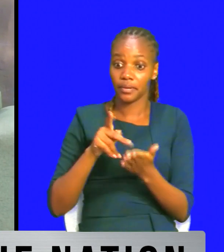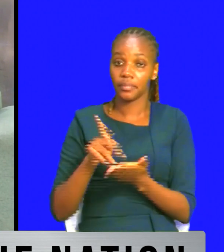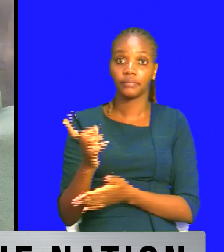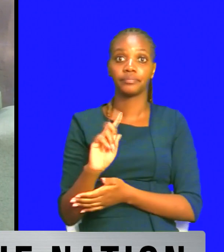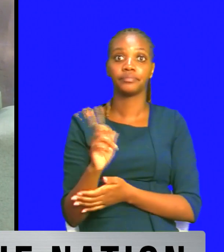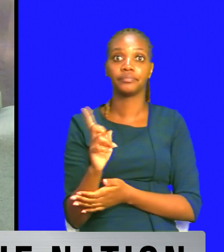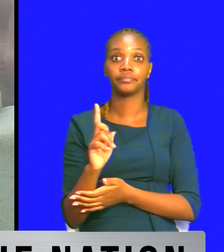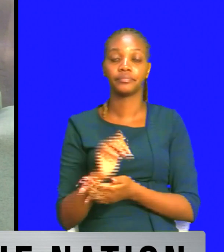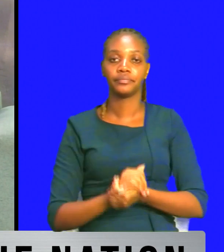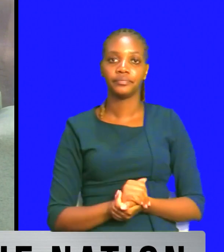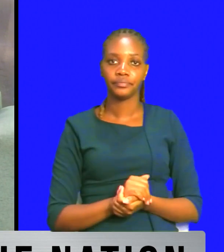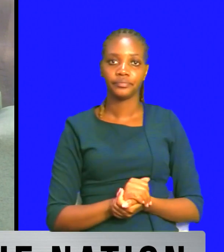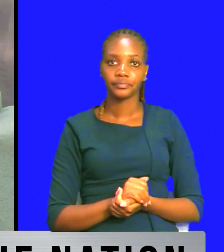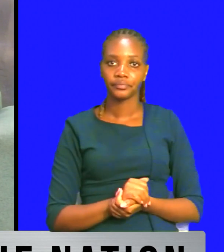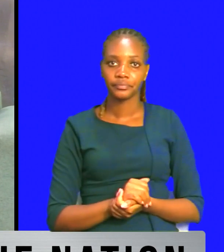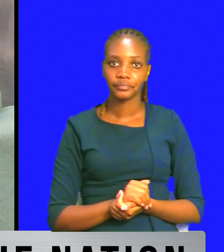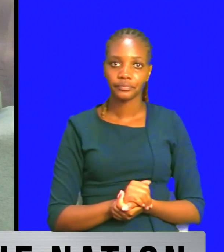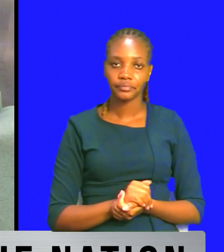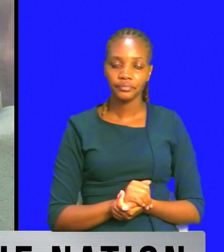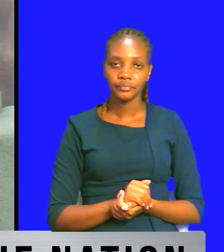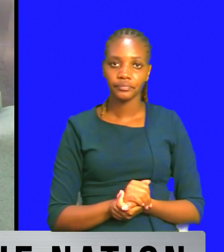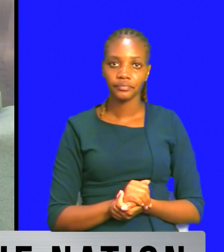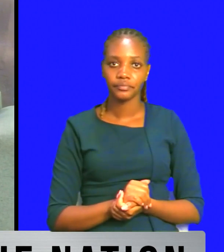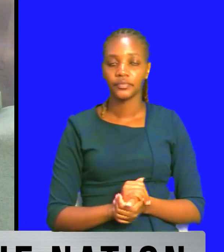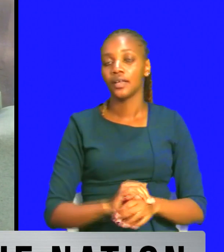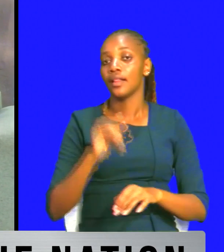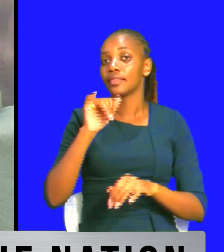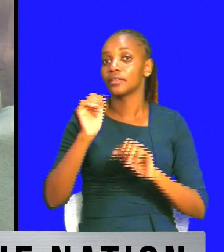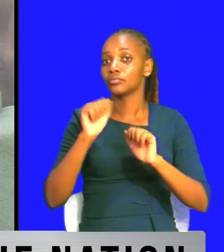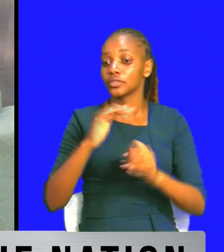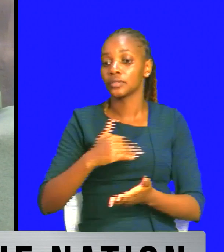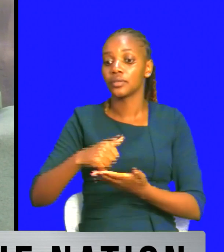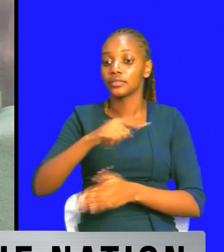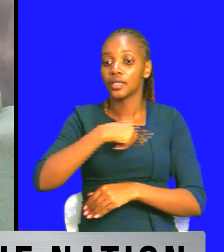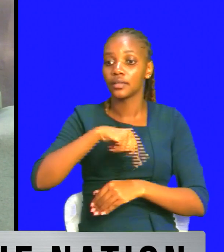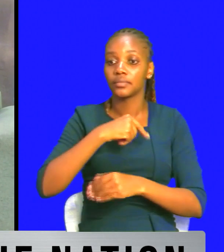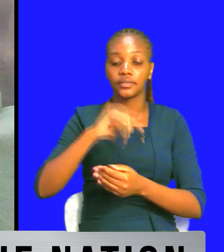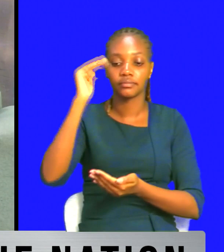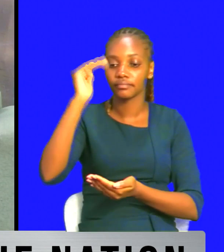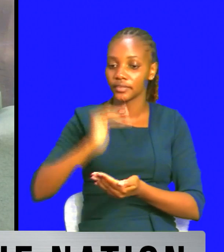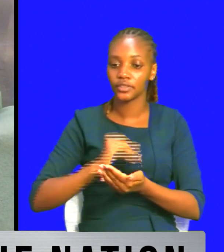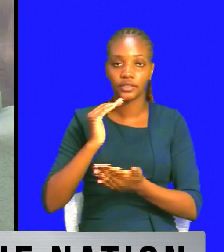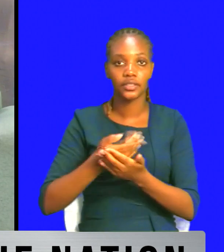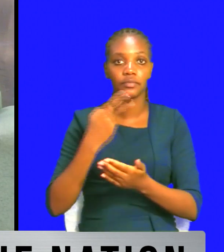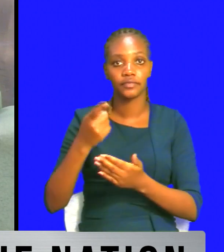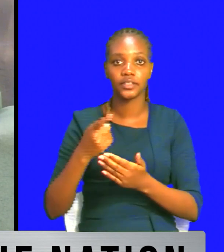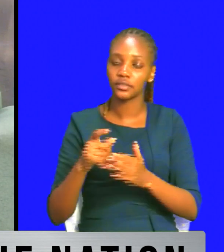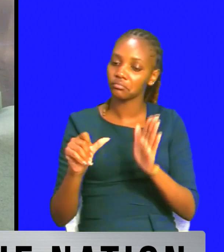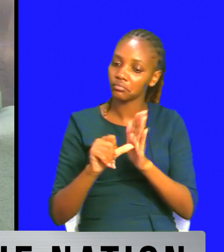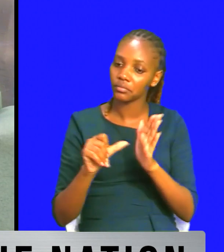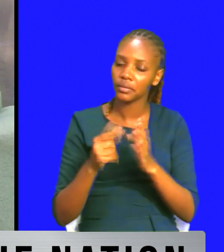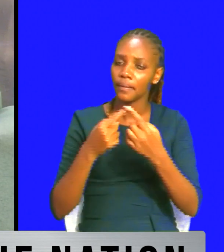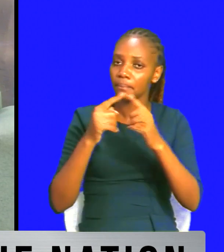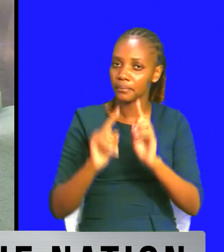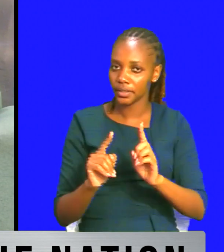that is not procured legally. Right. That might even help us at least reduce some of this tension. But